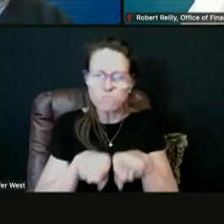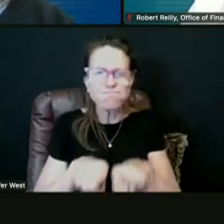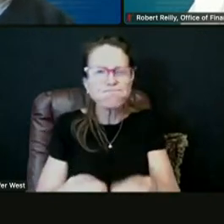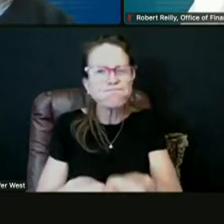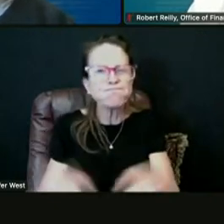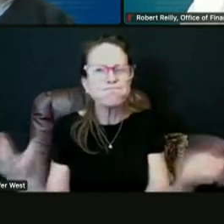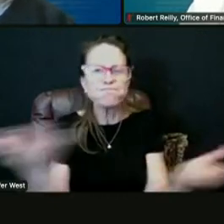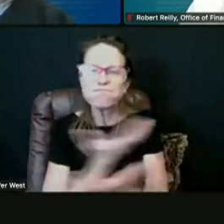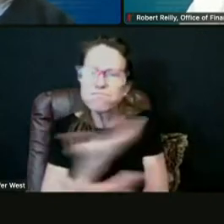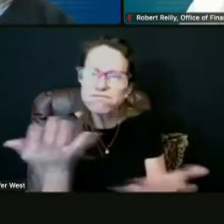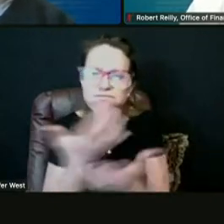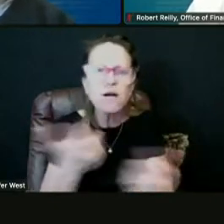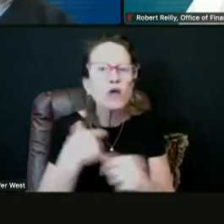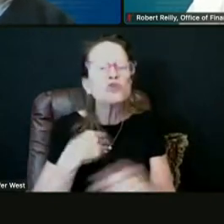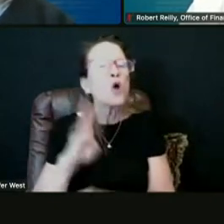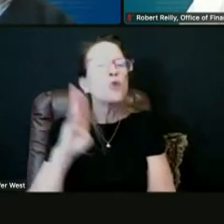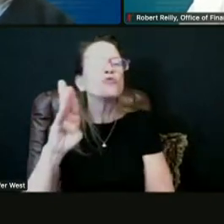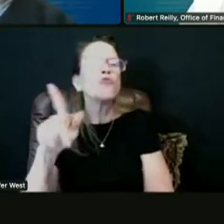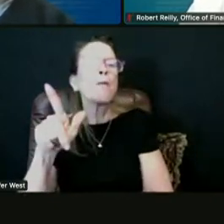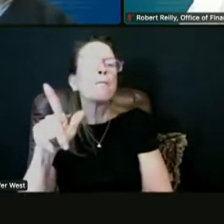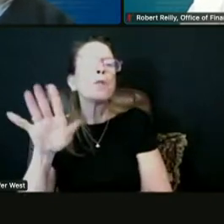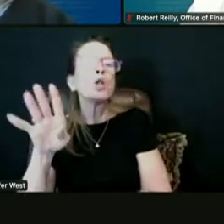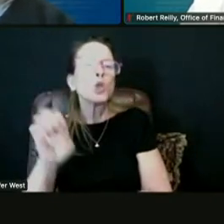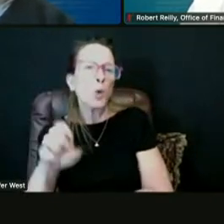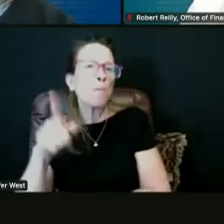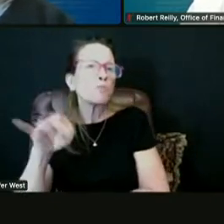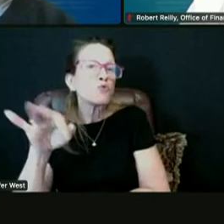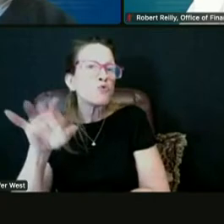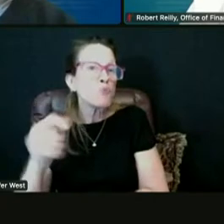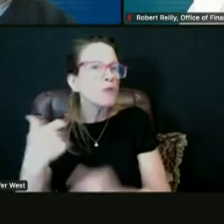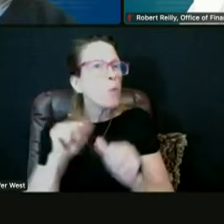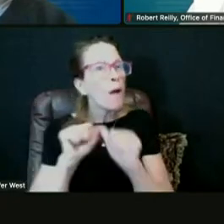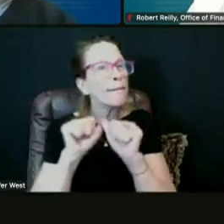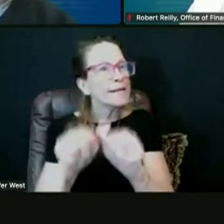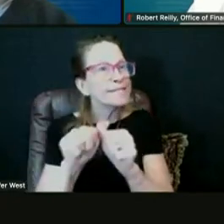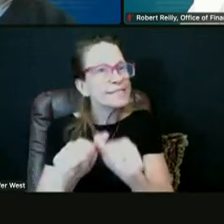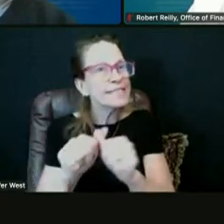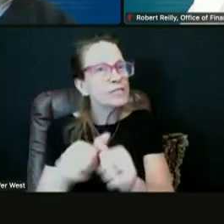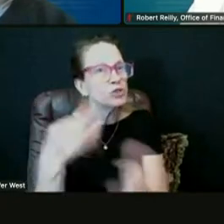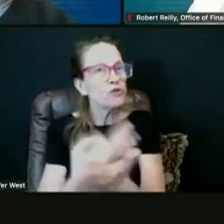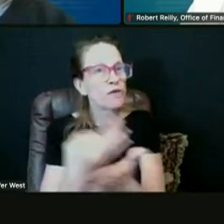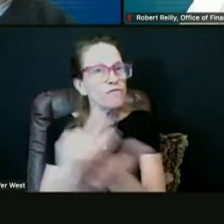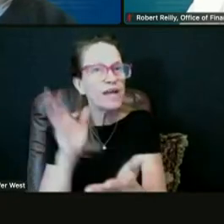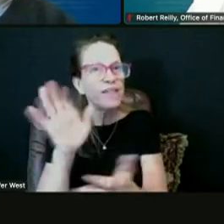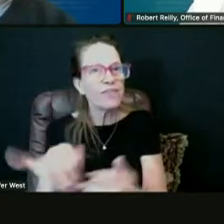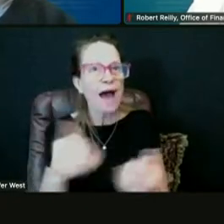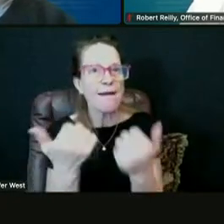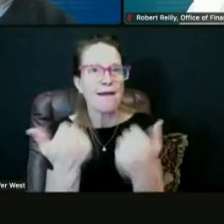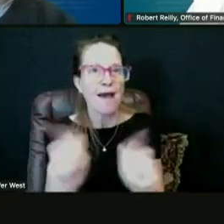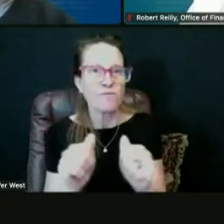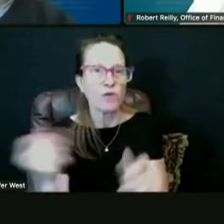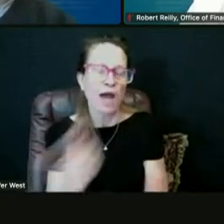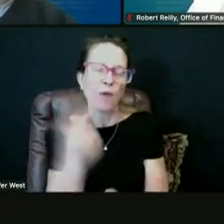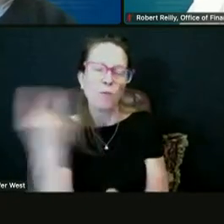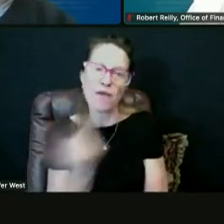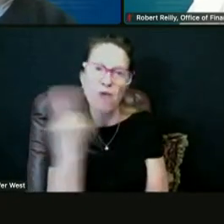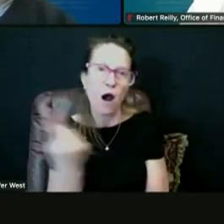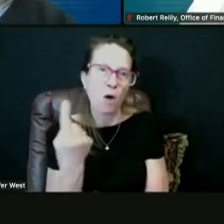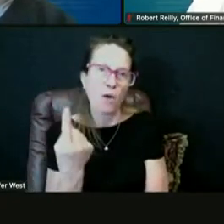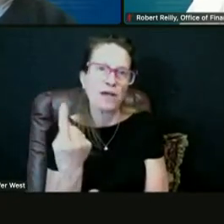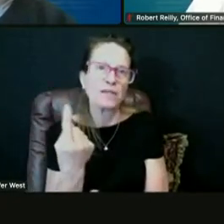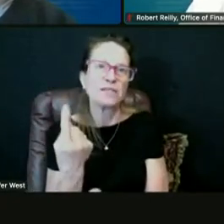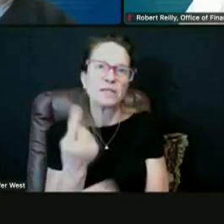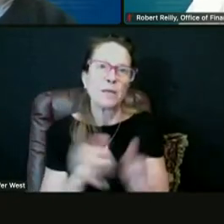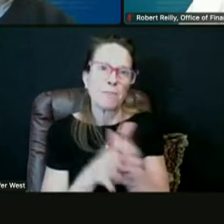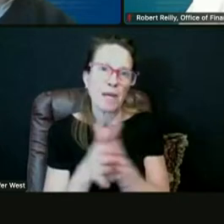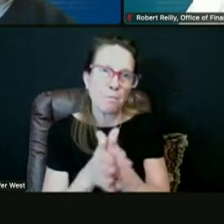blueprint expects us to be able to fund to continue to support that effort, which we've always been